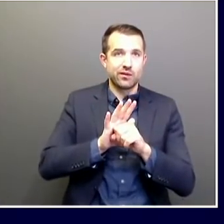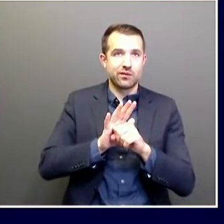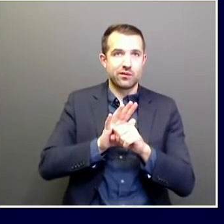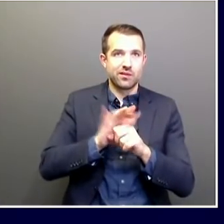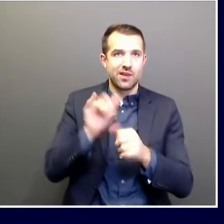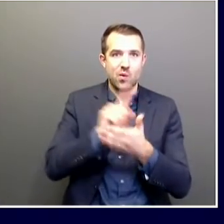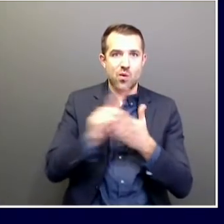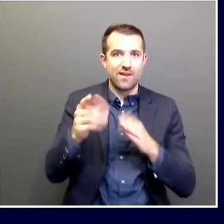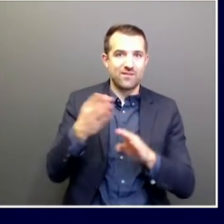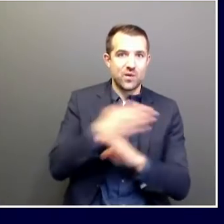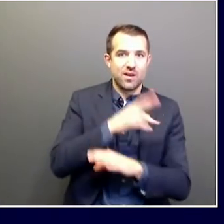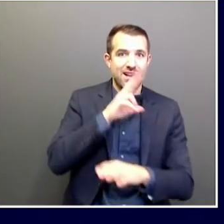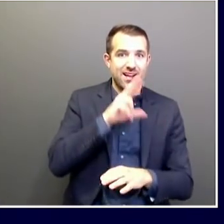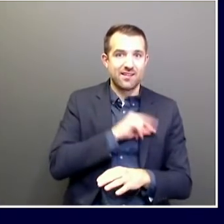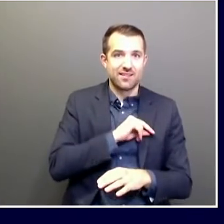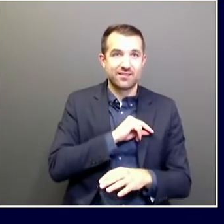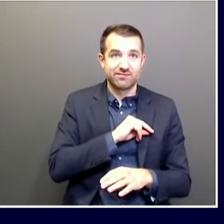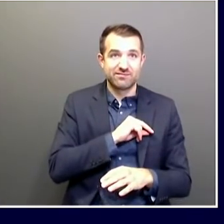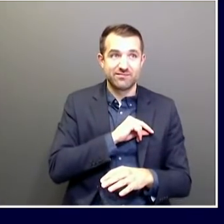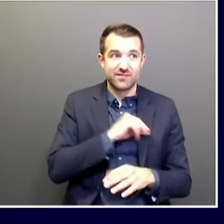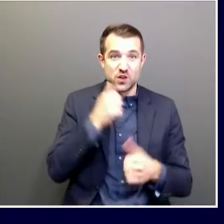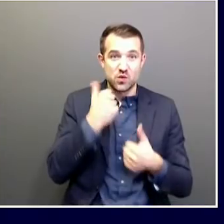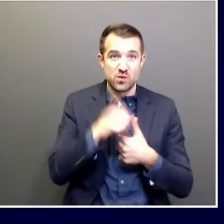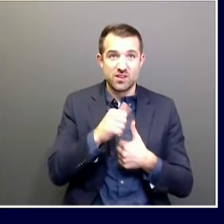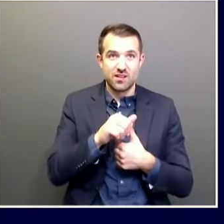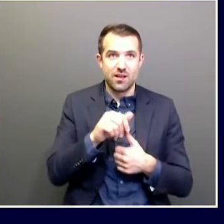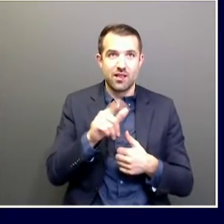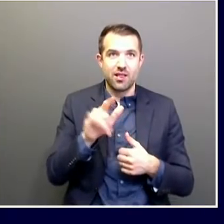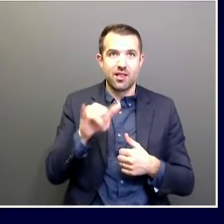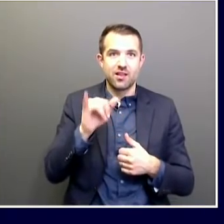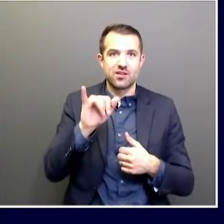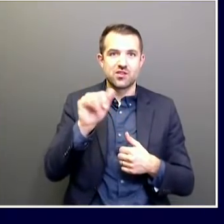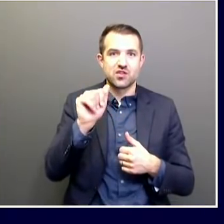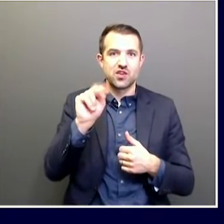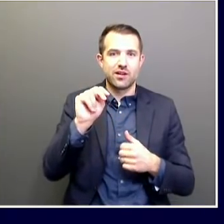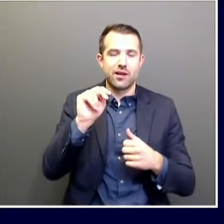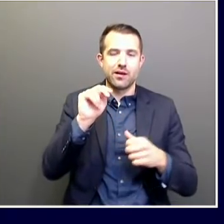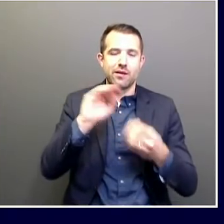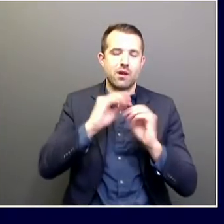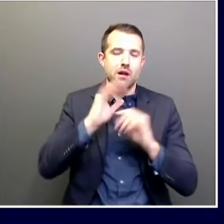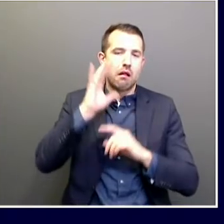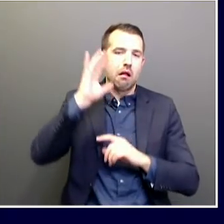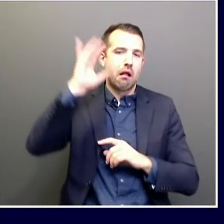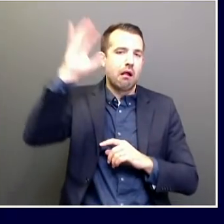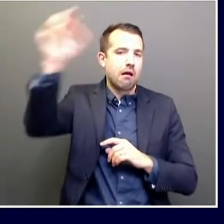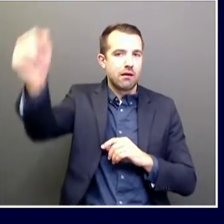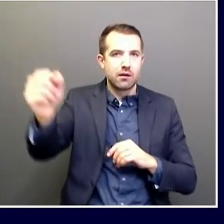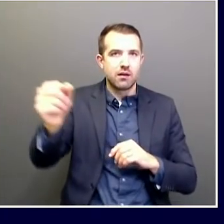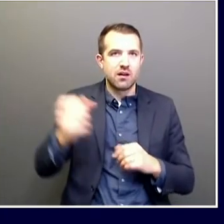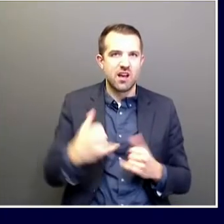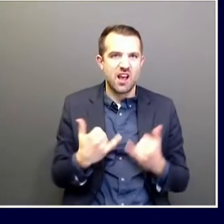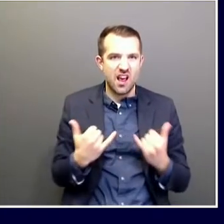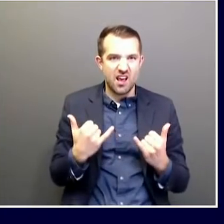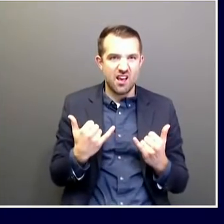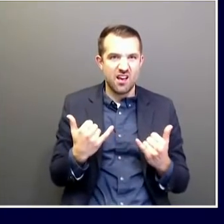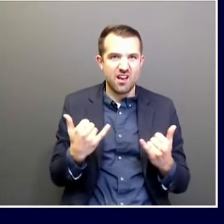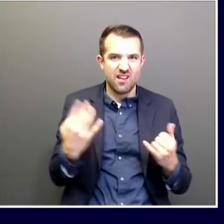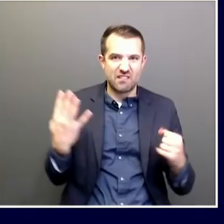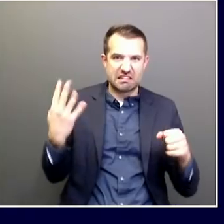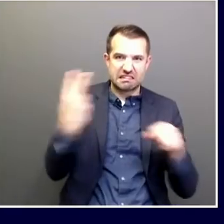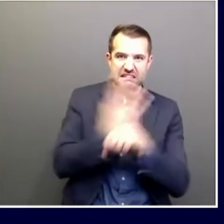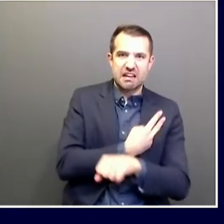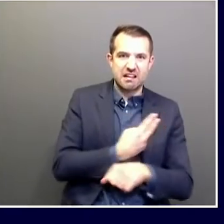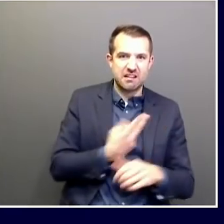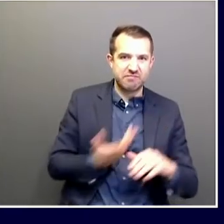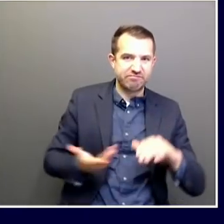major surge in January. Today, we have more than 4 times that many new cases being reported, as well as the record